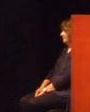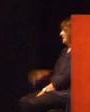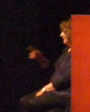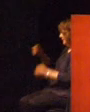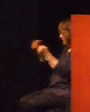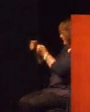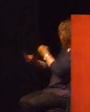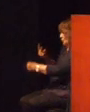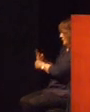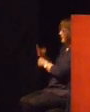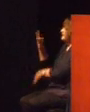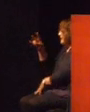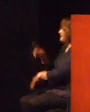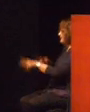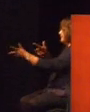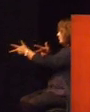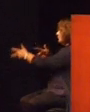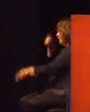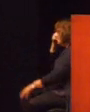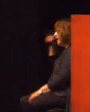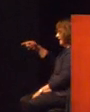for 2 years.